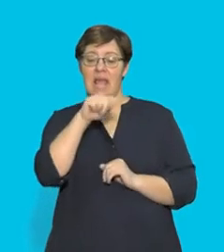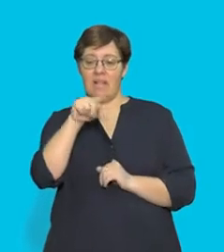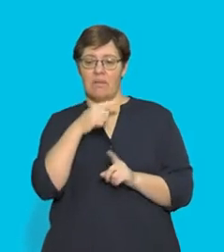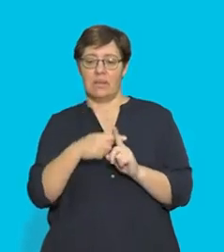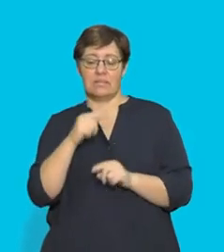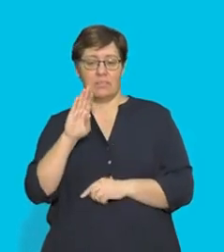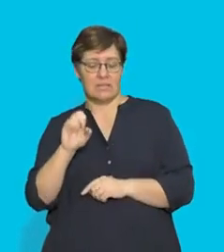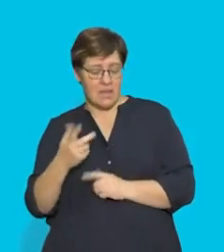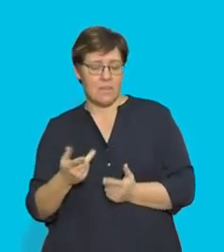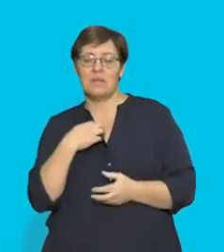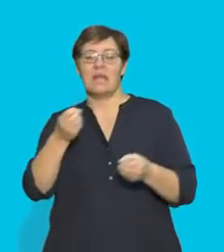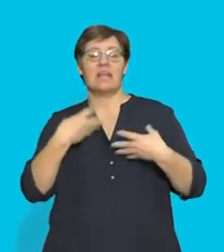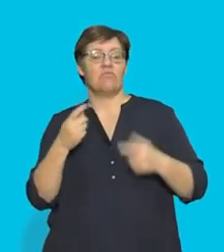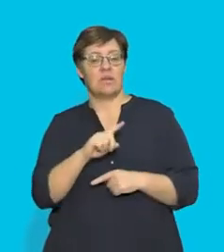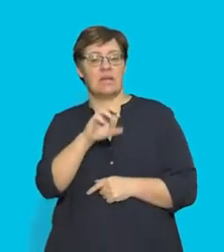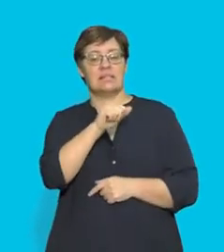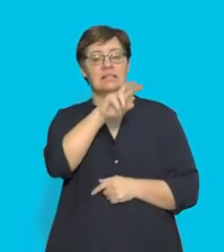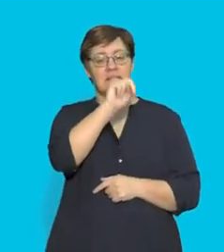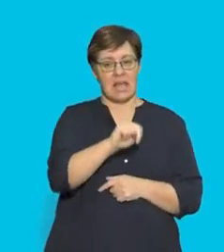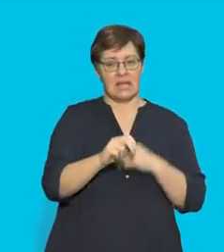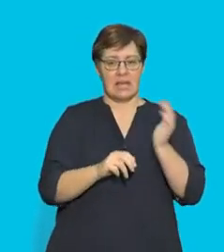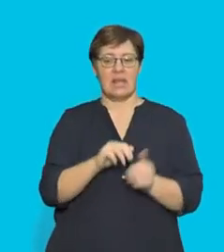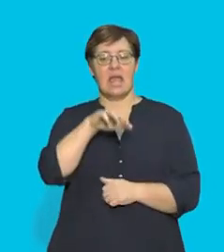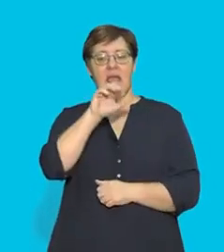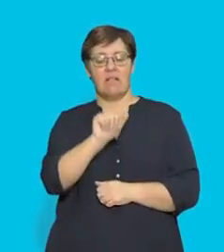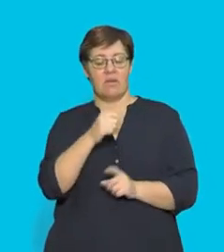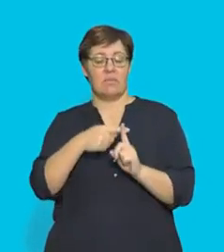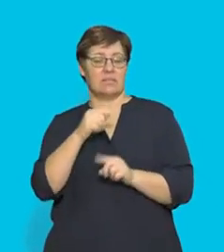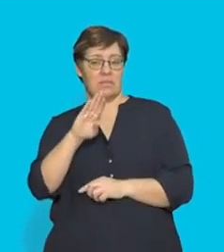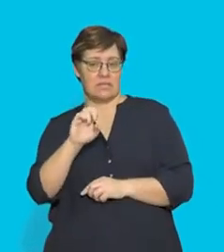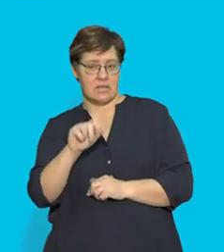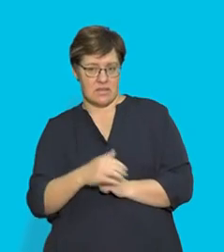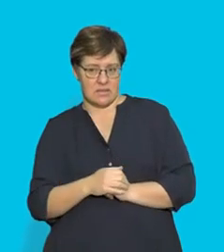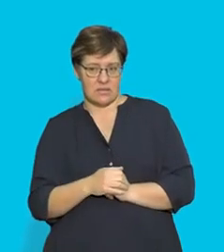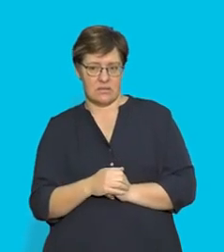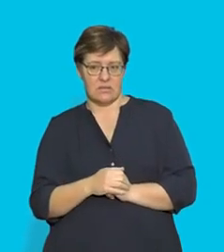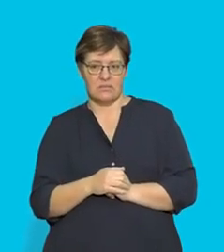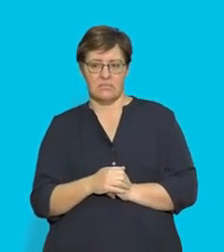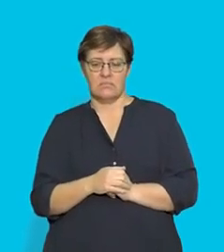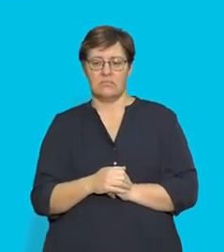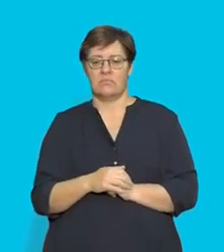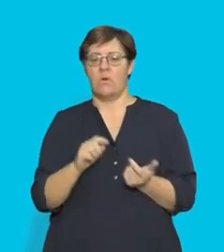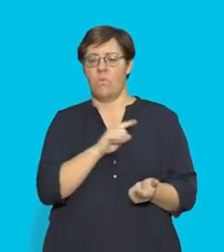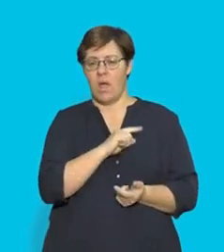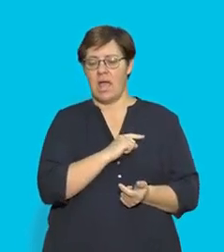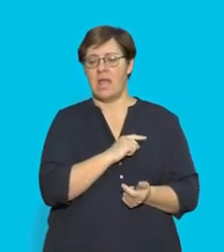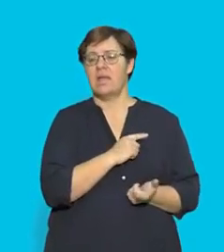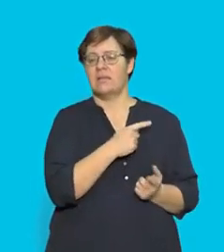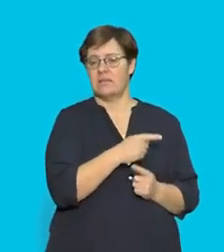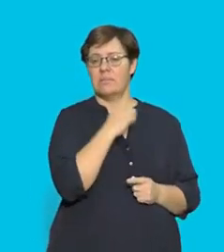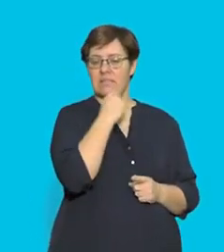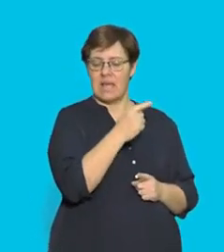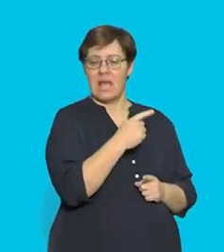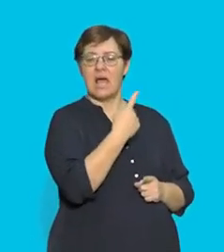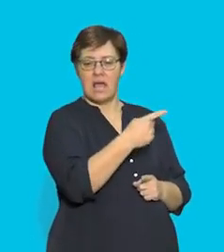beta simply gives us sine of alpha plus beta. And if you want, you could have put a positive, but because it's in second quadrant, we need to